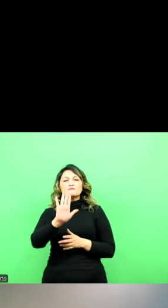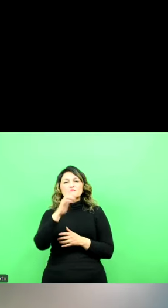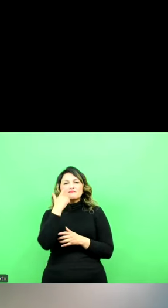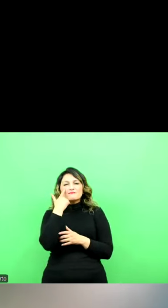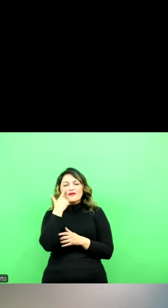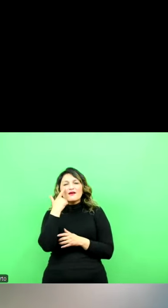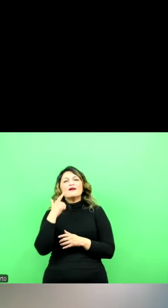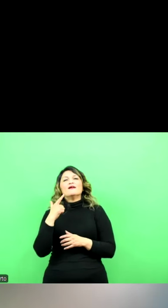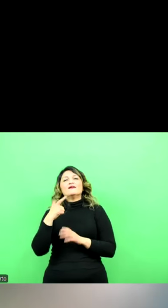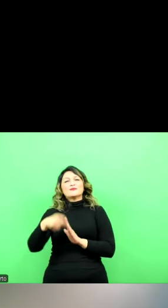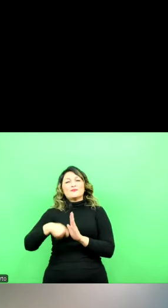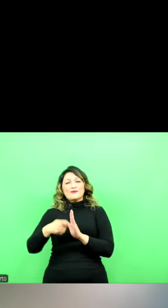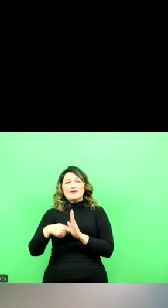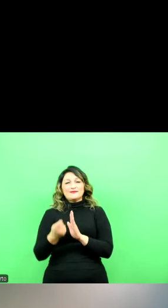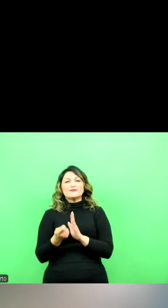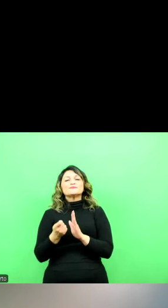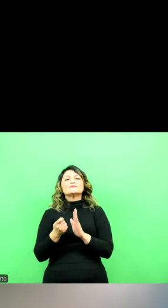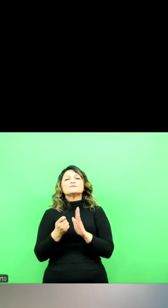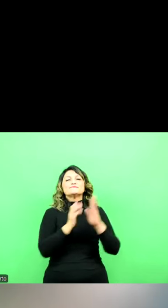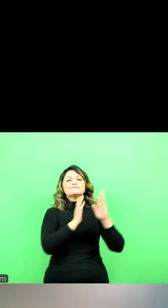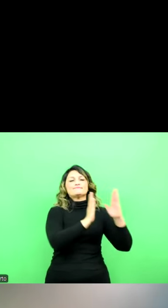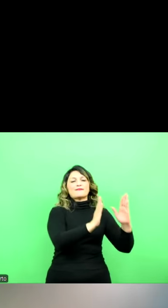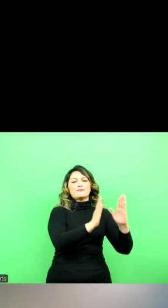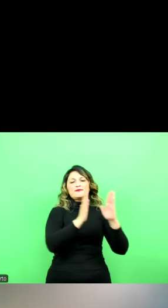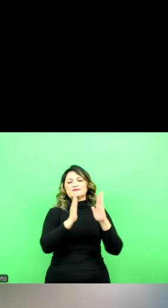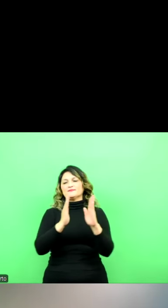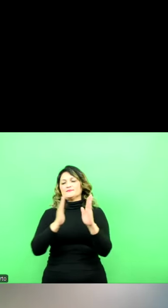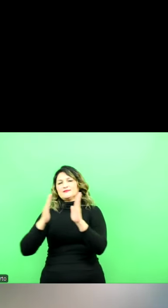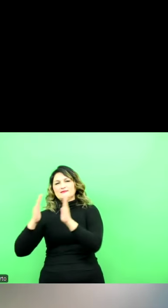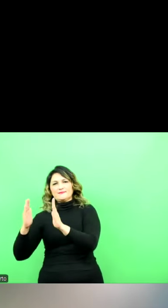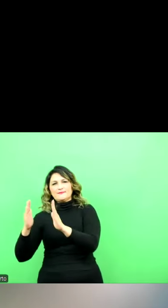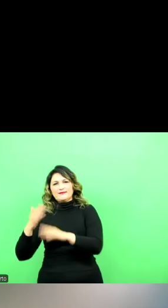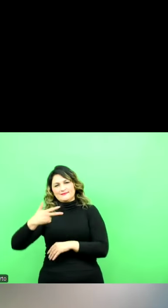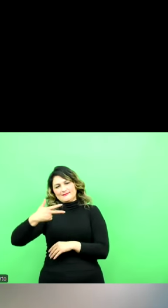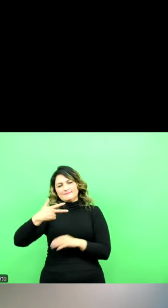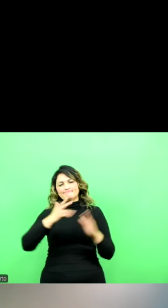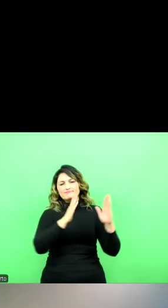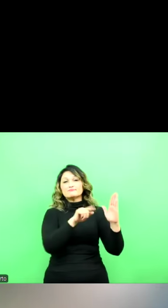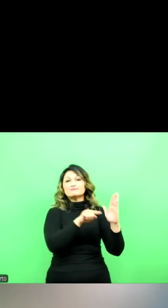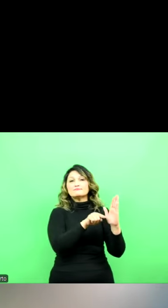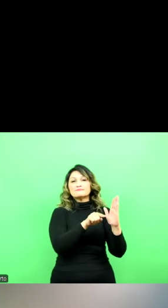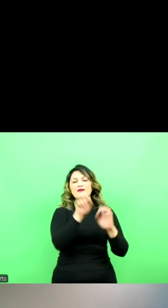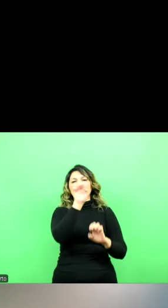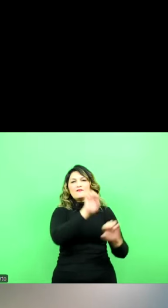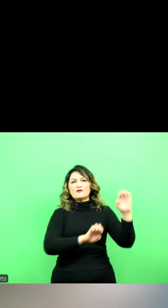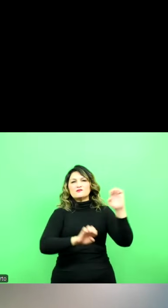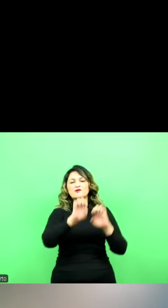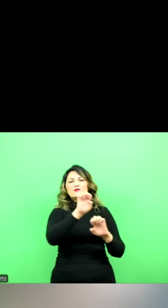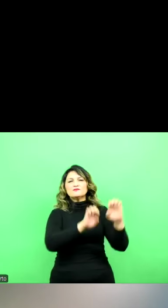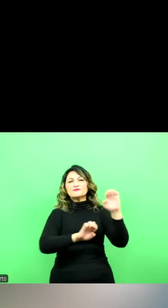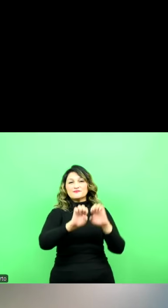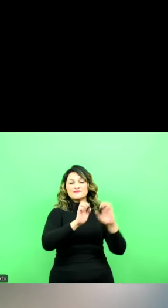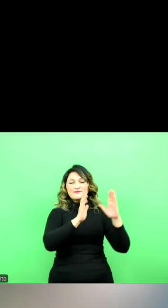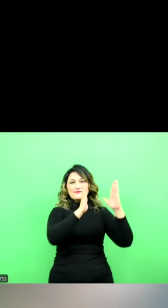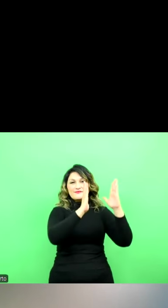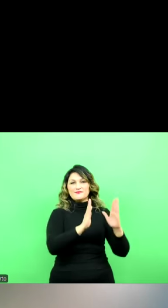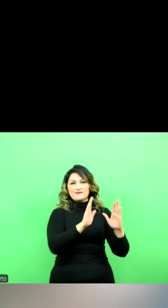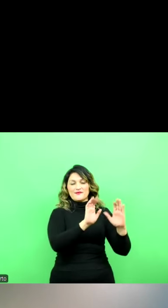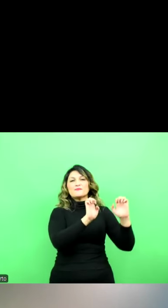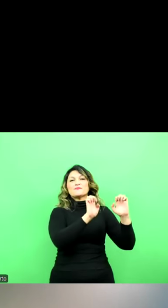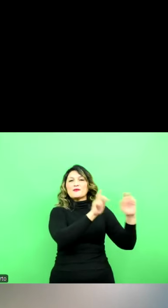be conducted in a short amount of time. It has 3 phases: evaluation, implementation, and check. These principles are